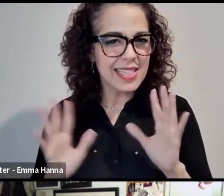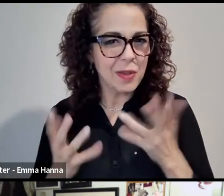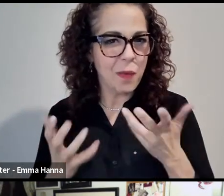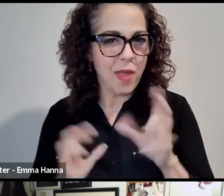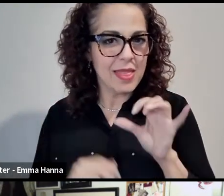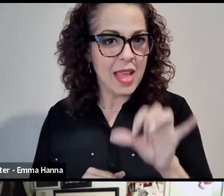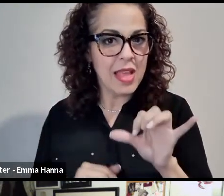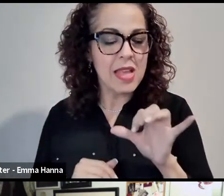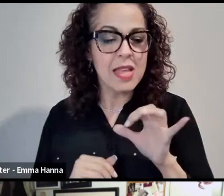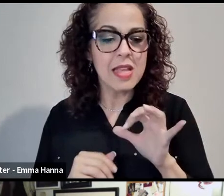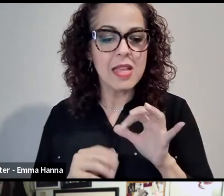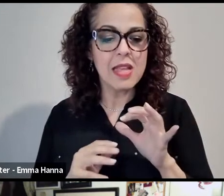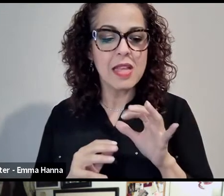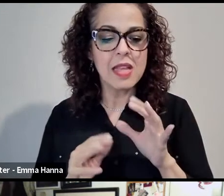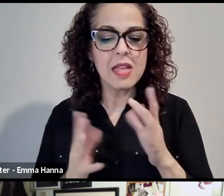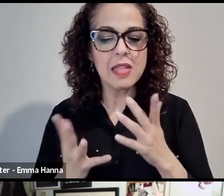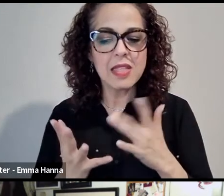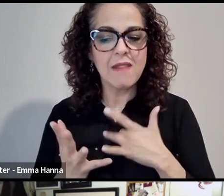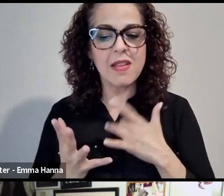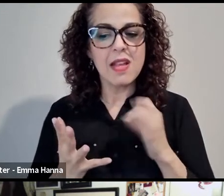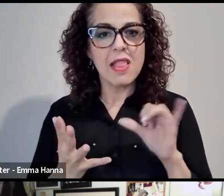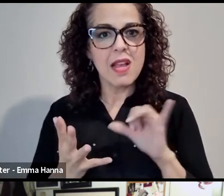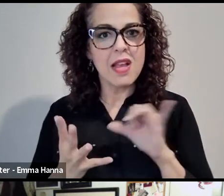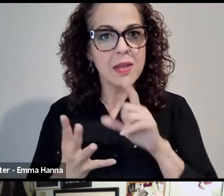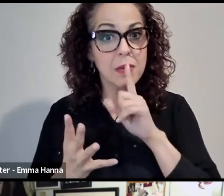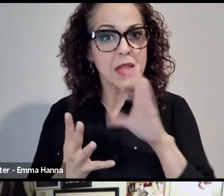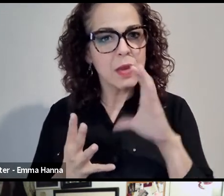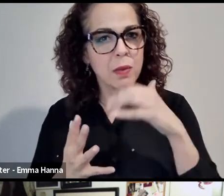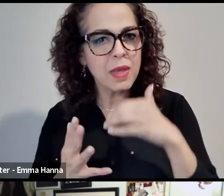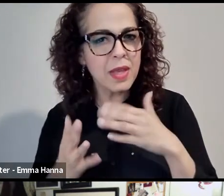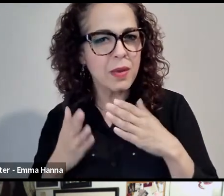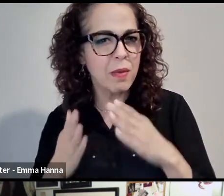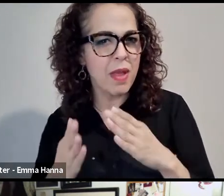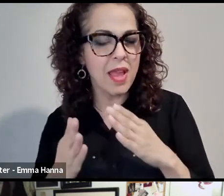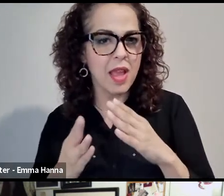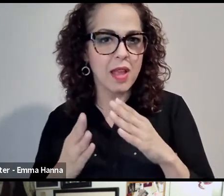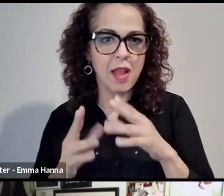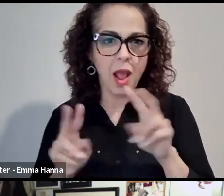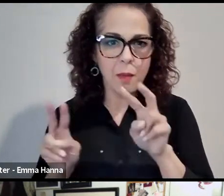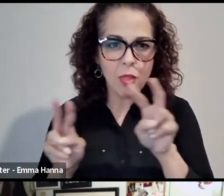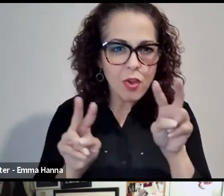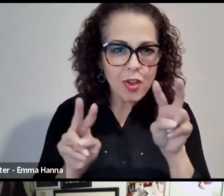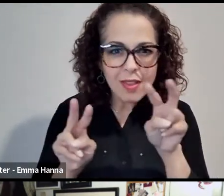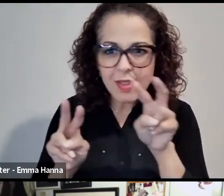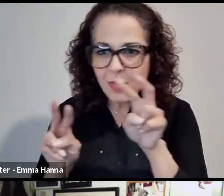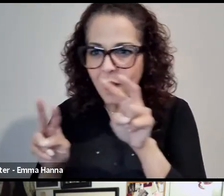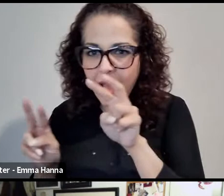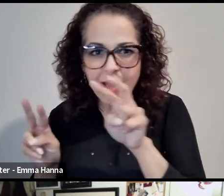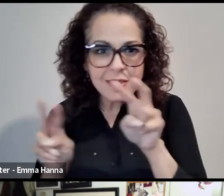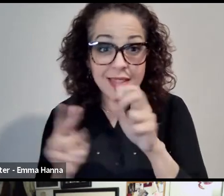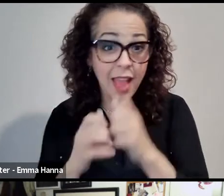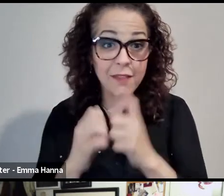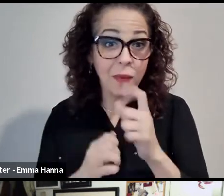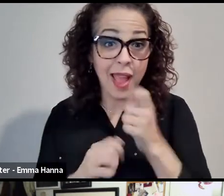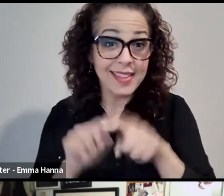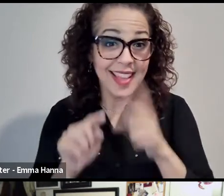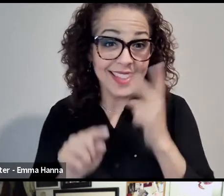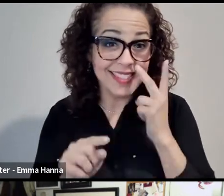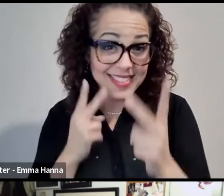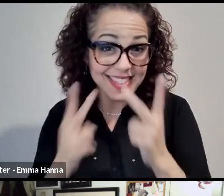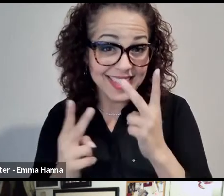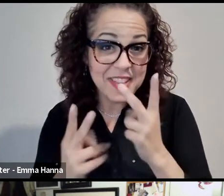And so I feel like in a weird way, like as I'm looking at you guys out there and everybody who I can't see,